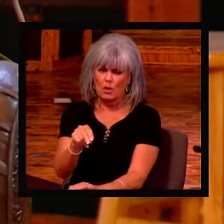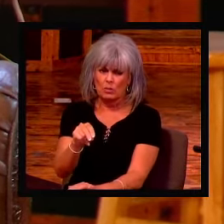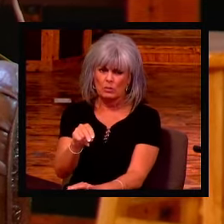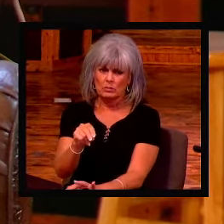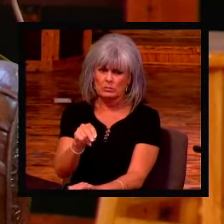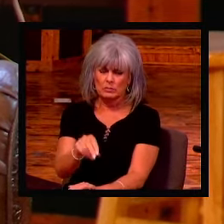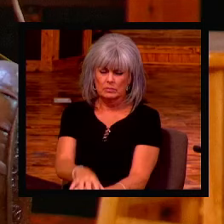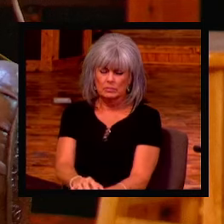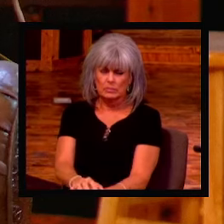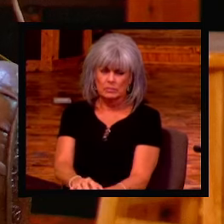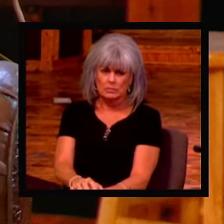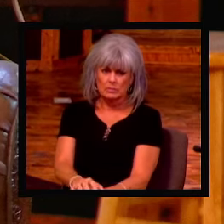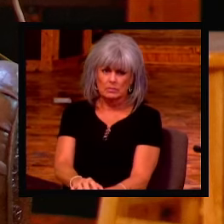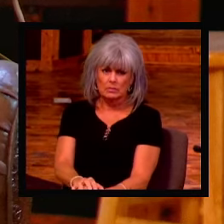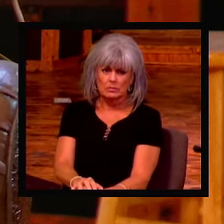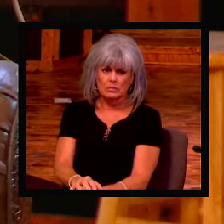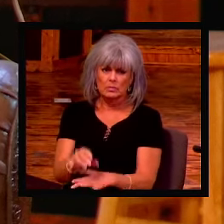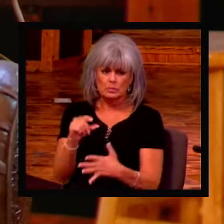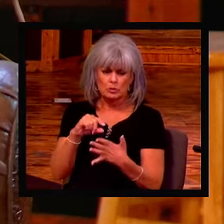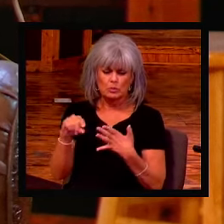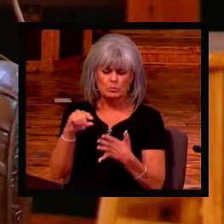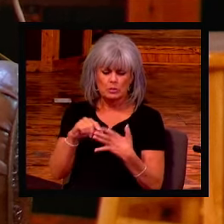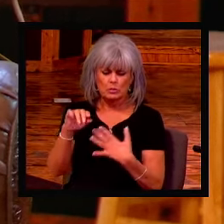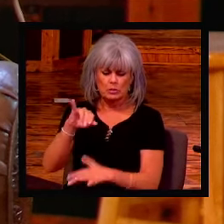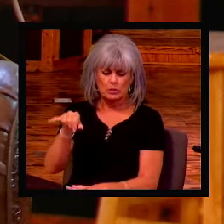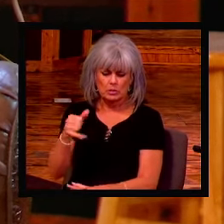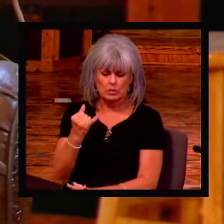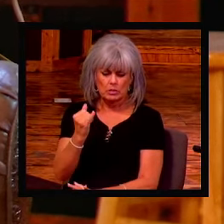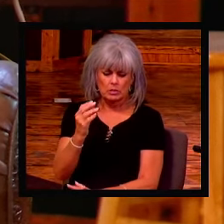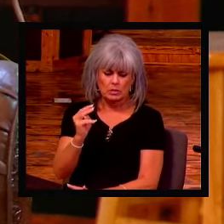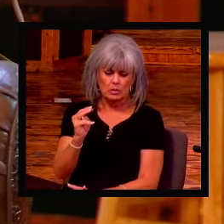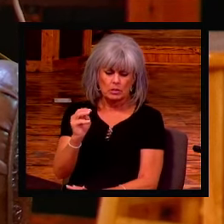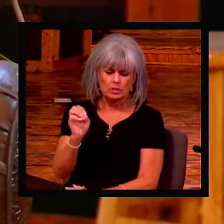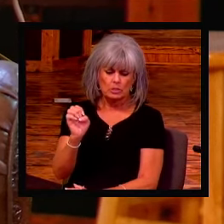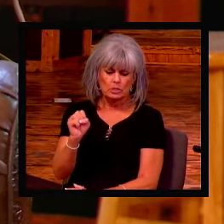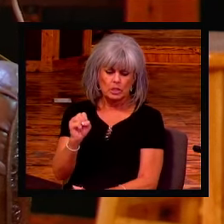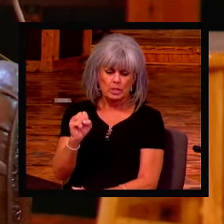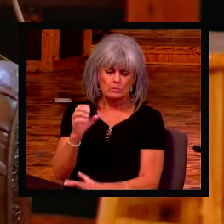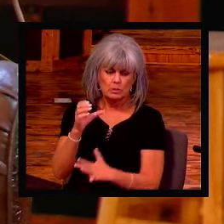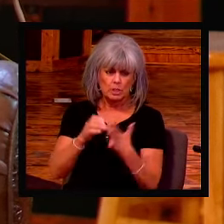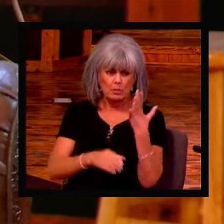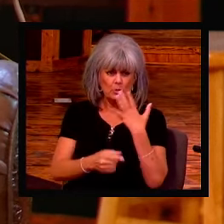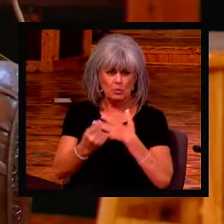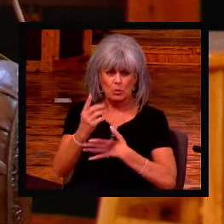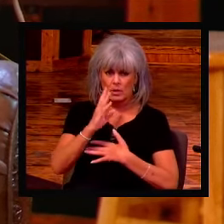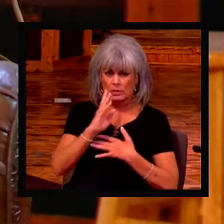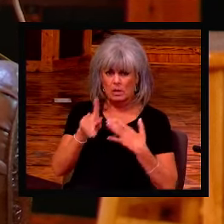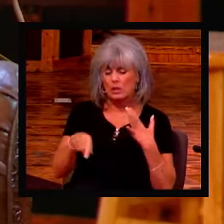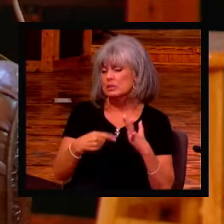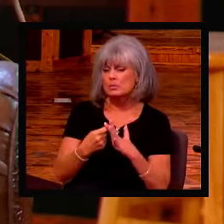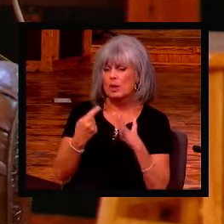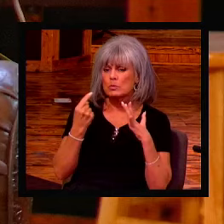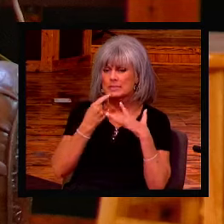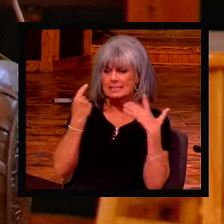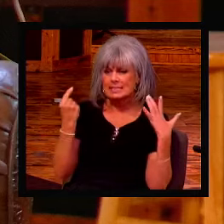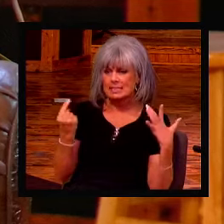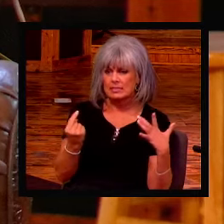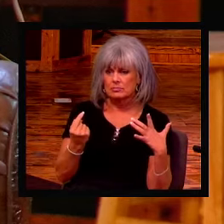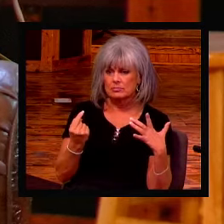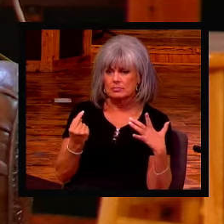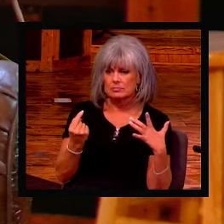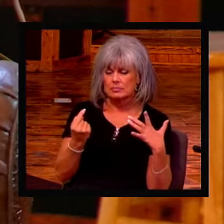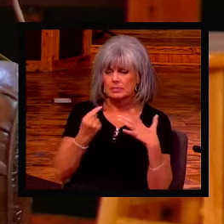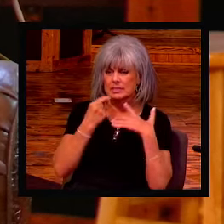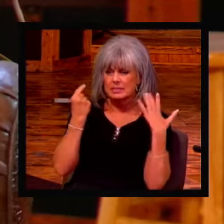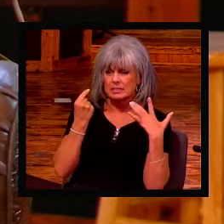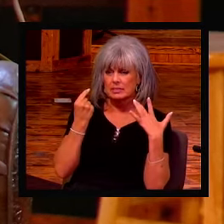Amen. I'm looking for the scripture in James chapter 1, if y'all want to help me. Talks about sin when it